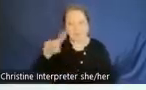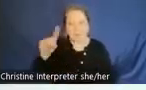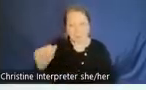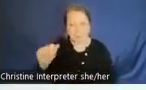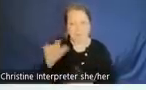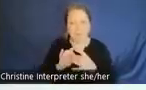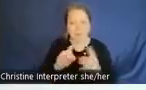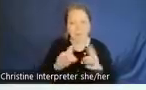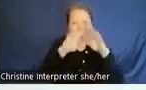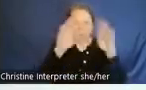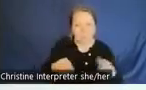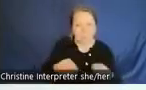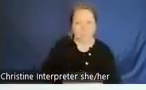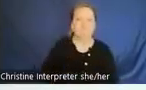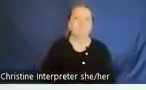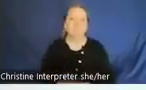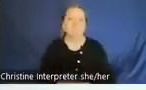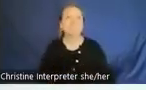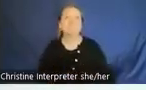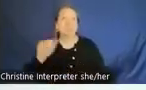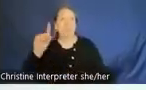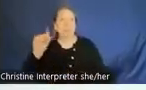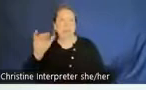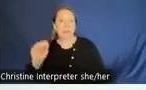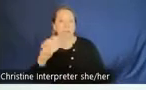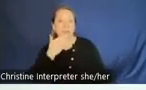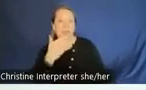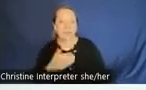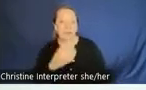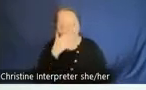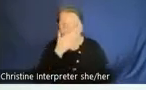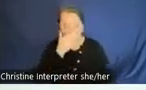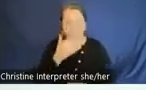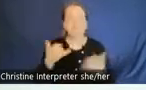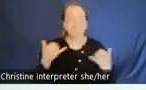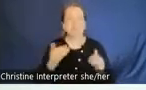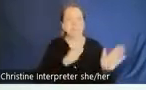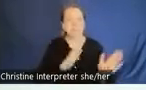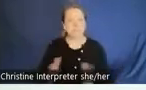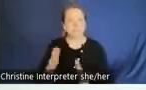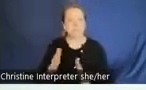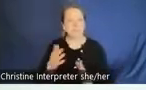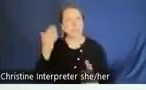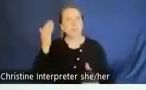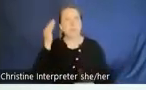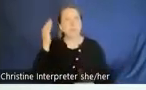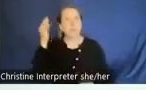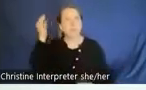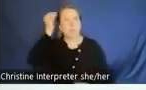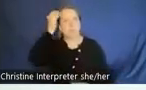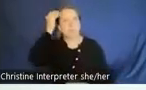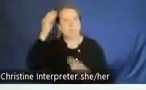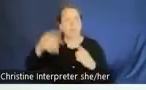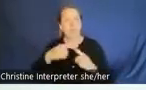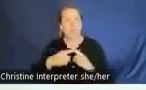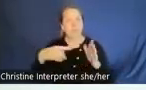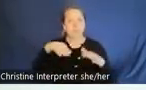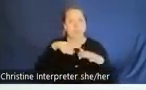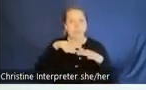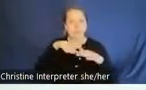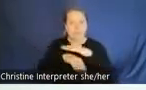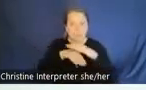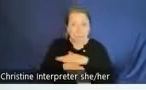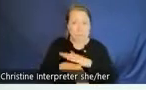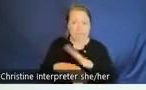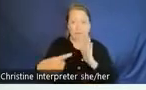we were planning this evening's event, we were very mindful that accessible, affordable, and integrative housing is an exceedingly large issue for